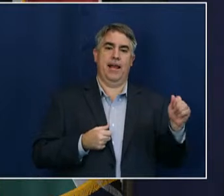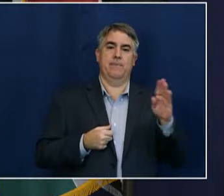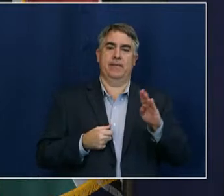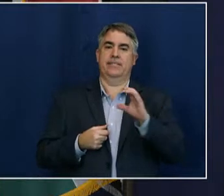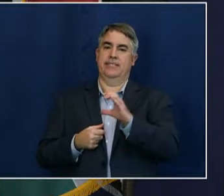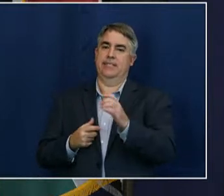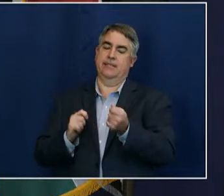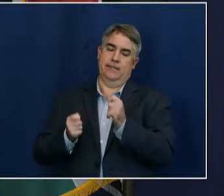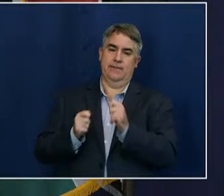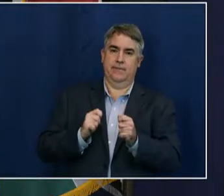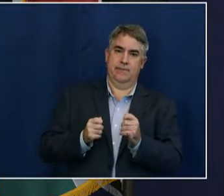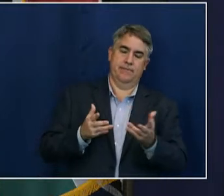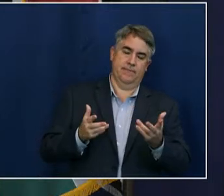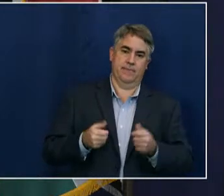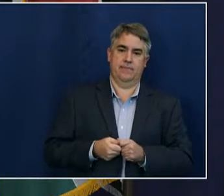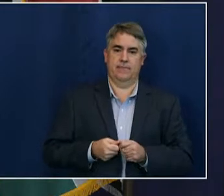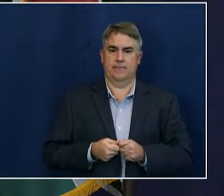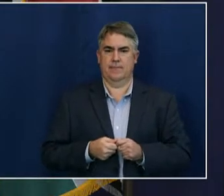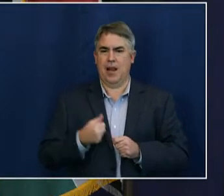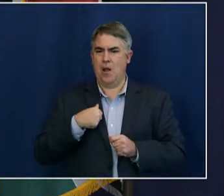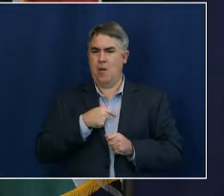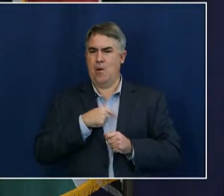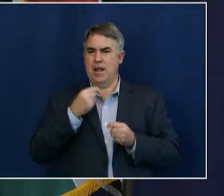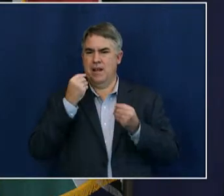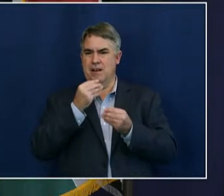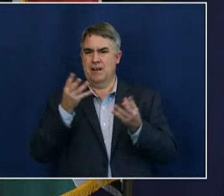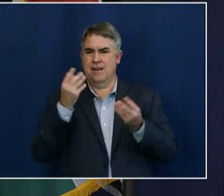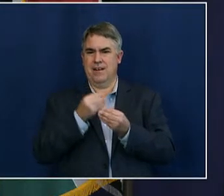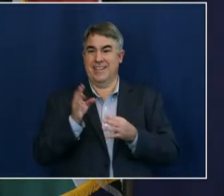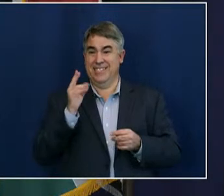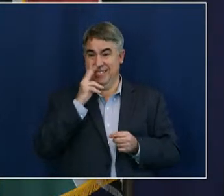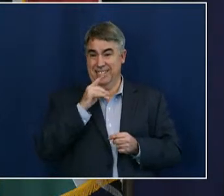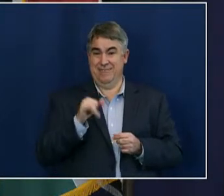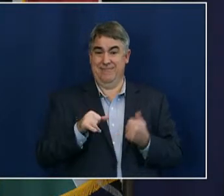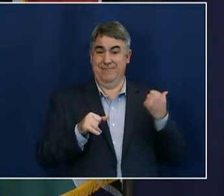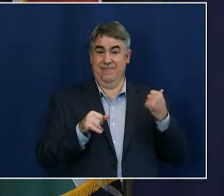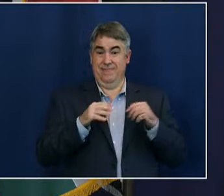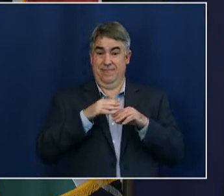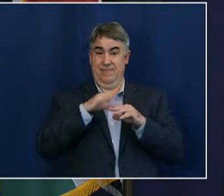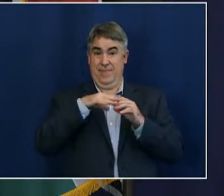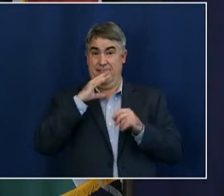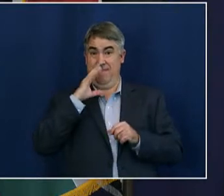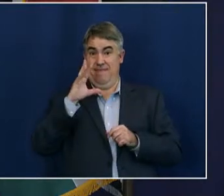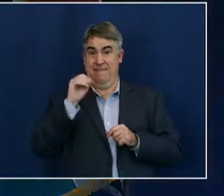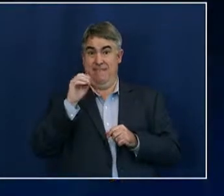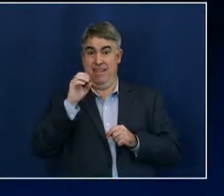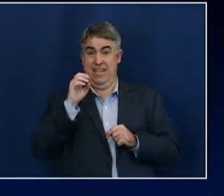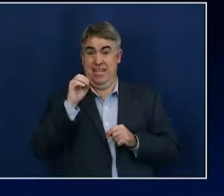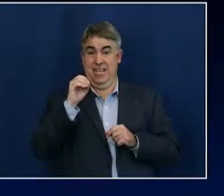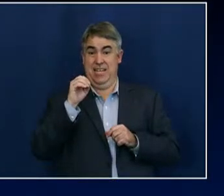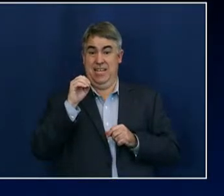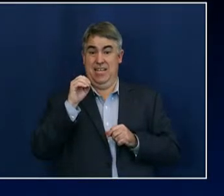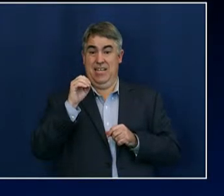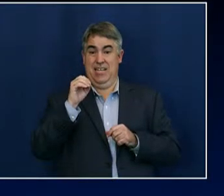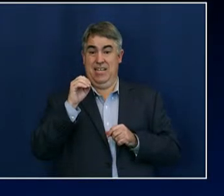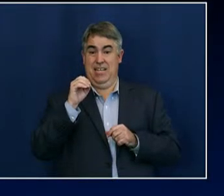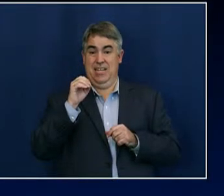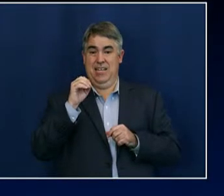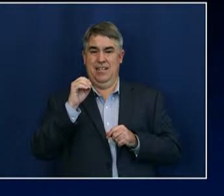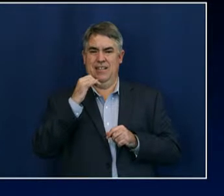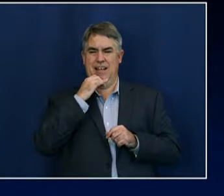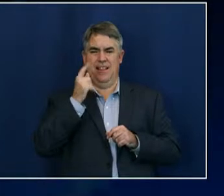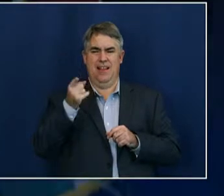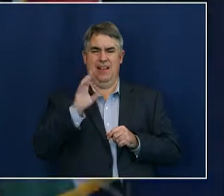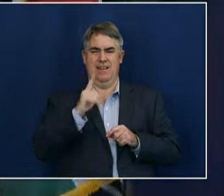actually it was showed earlier. Individuals that are 50 and over, thank you, that's not it,